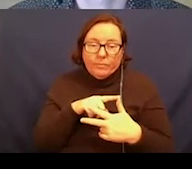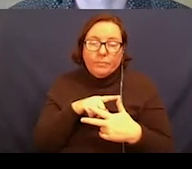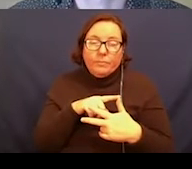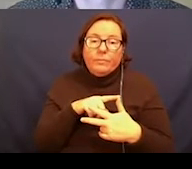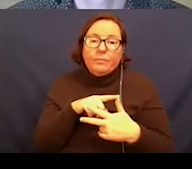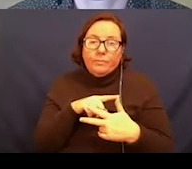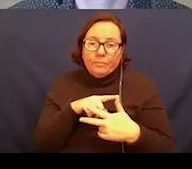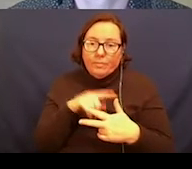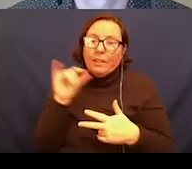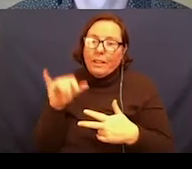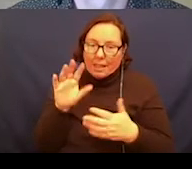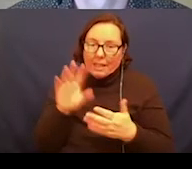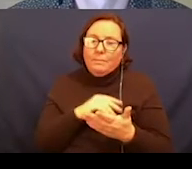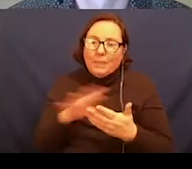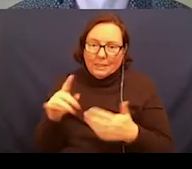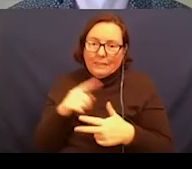This is a premium product.